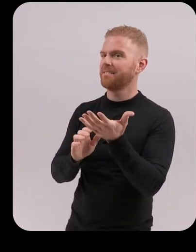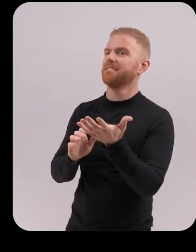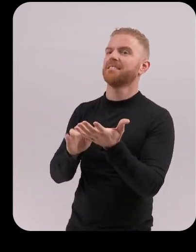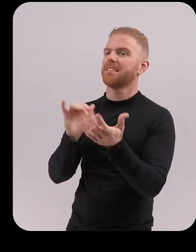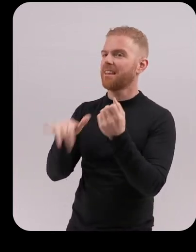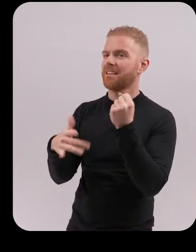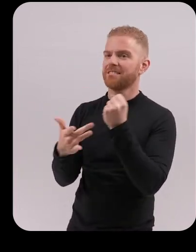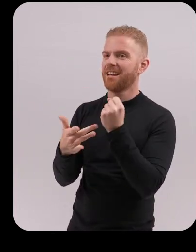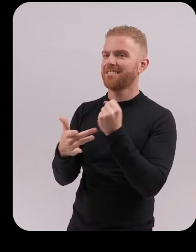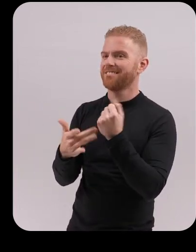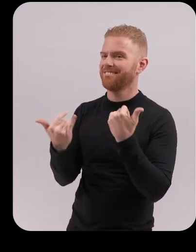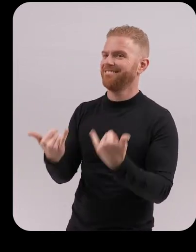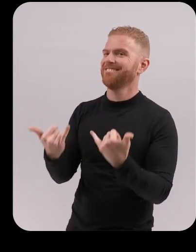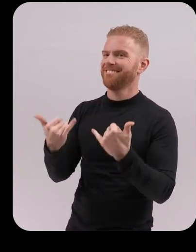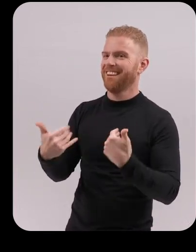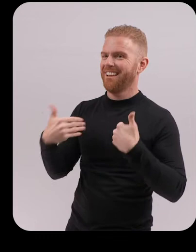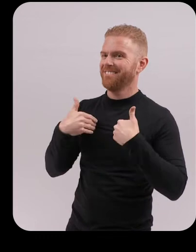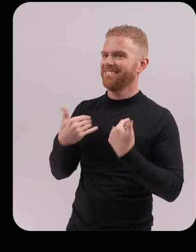technology exists right now.